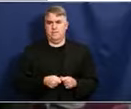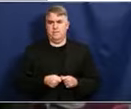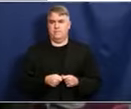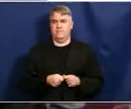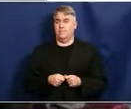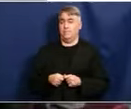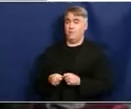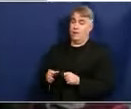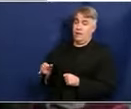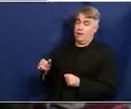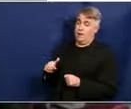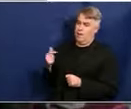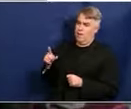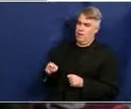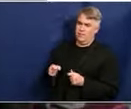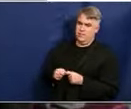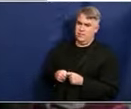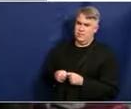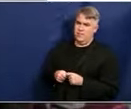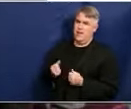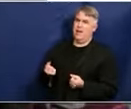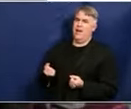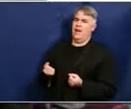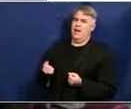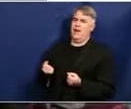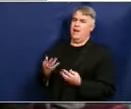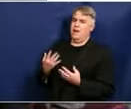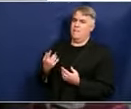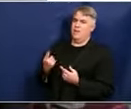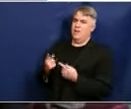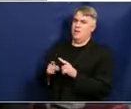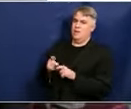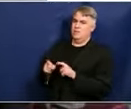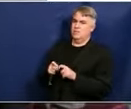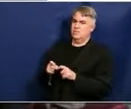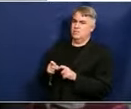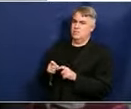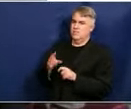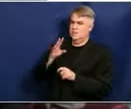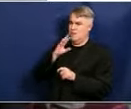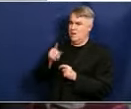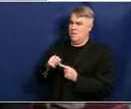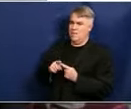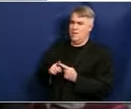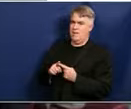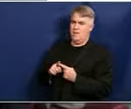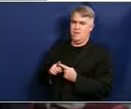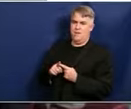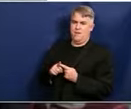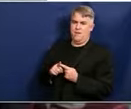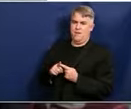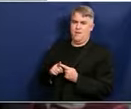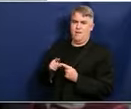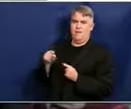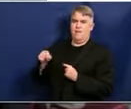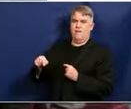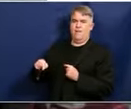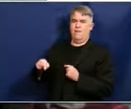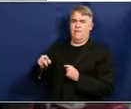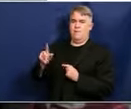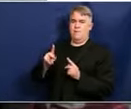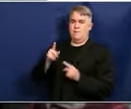Okay, we've seen a series of questions regarding when other people will be eligible for the vaccine, like